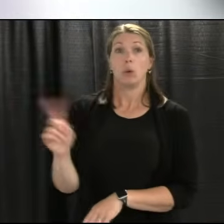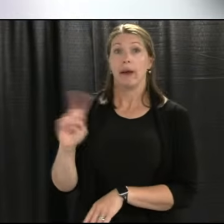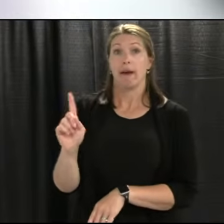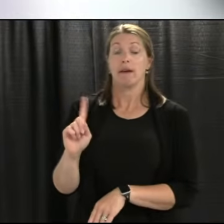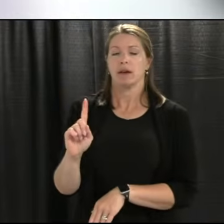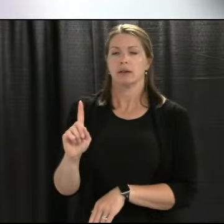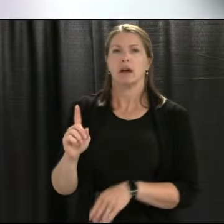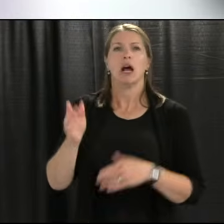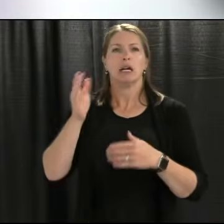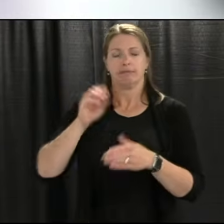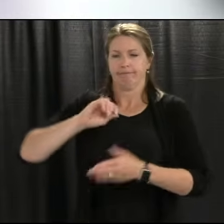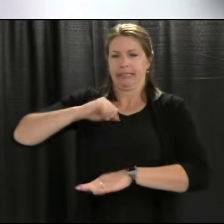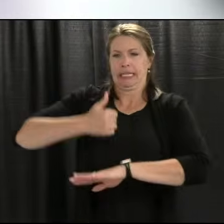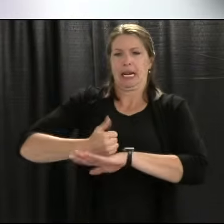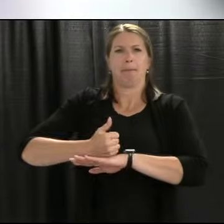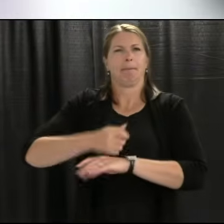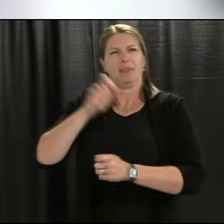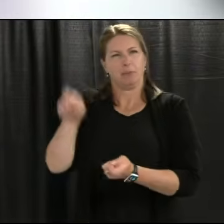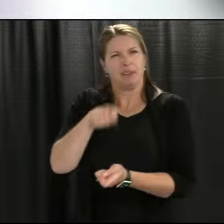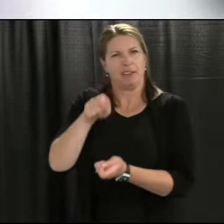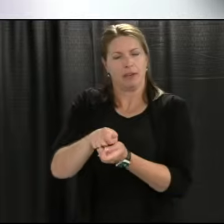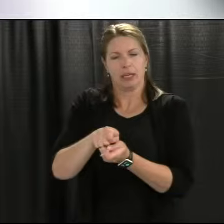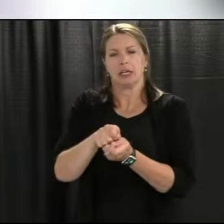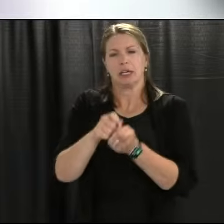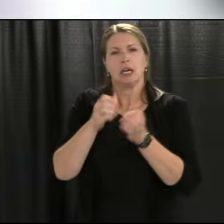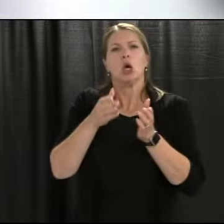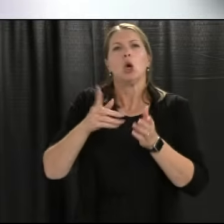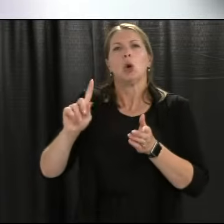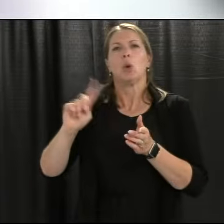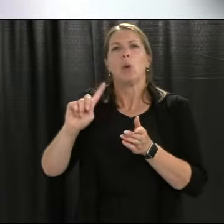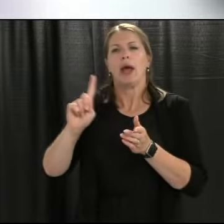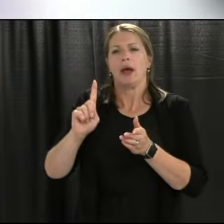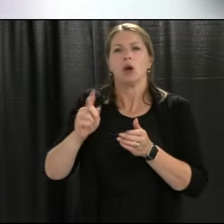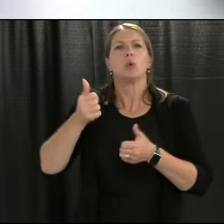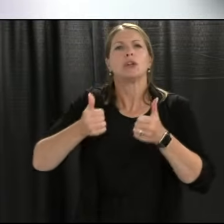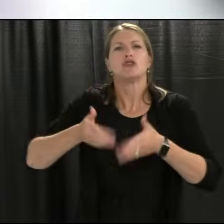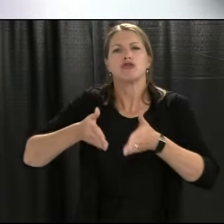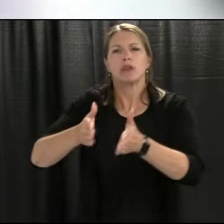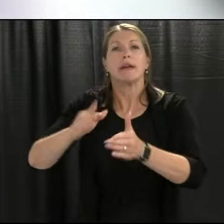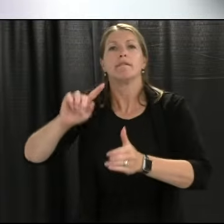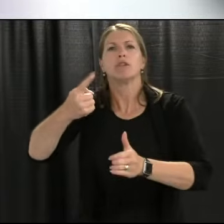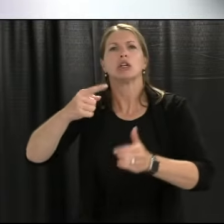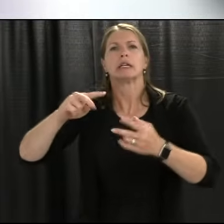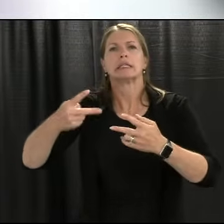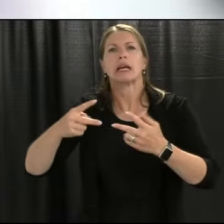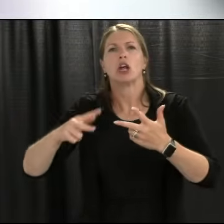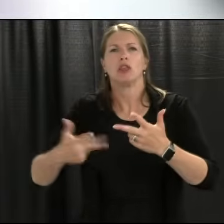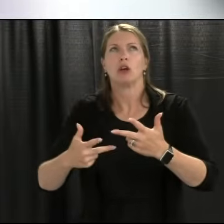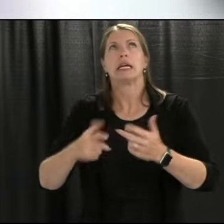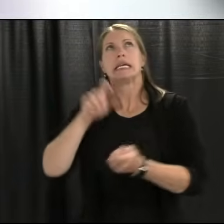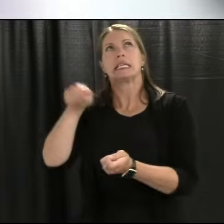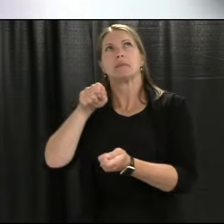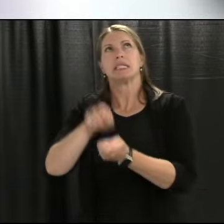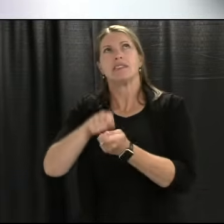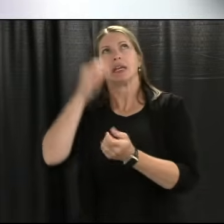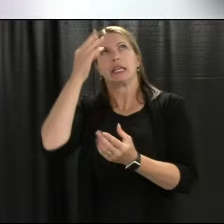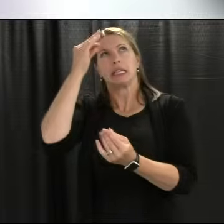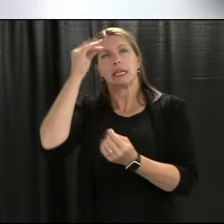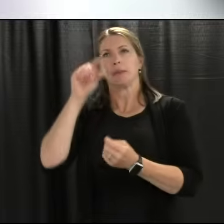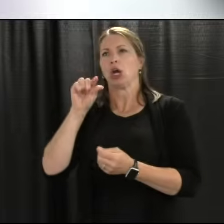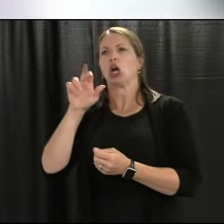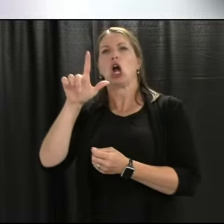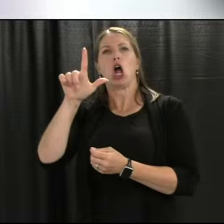designated to do this. And I'm thinking particularly of potential for Paradise and CBS at Galway, those kind of